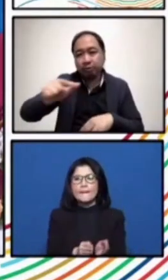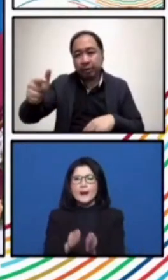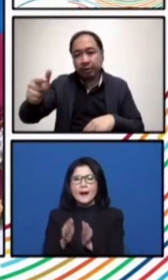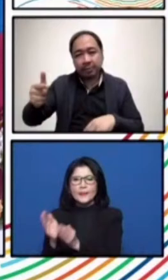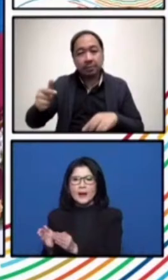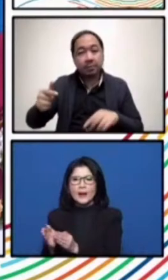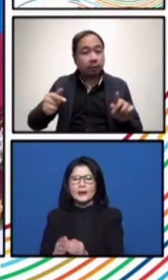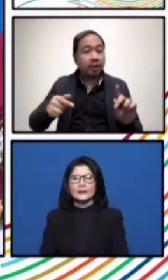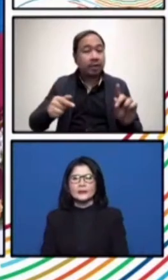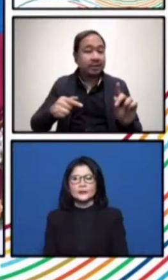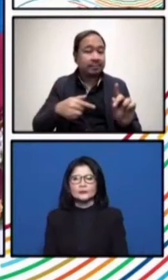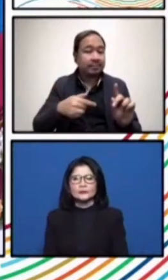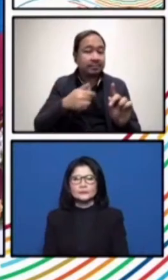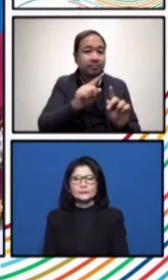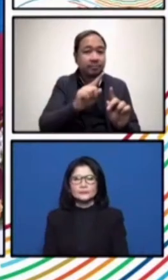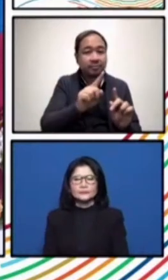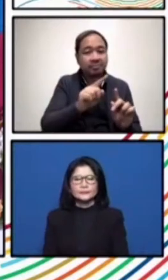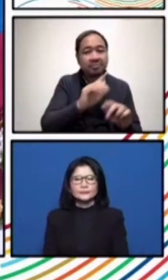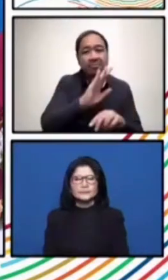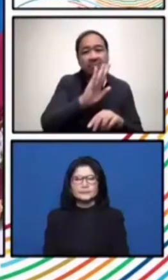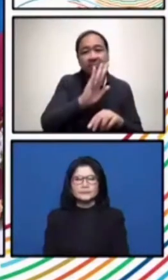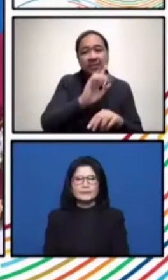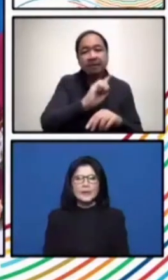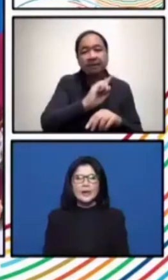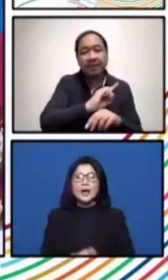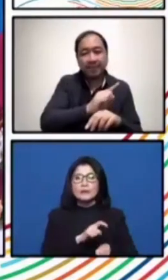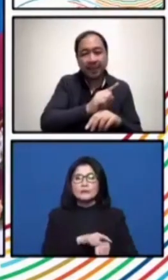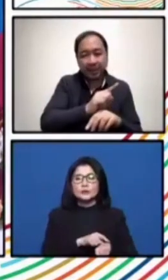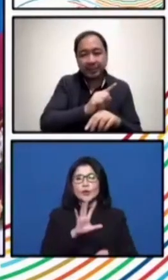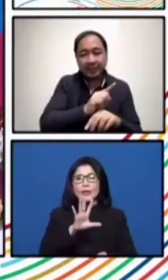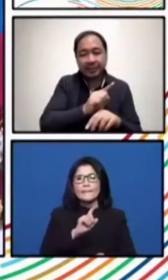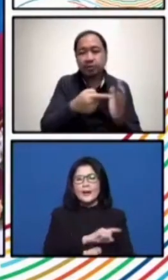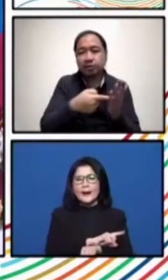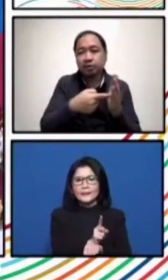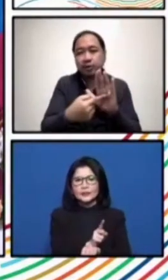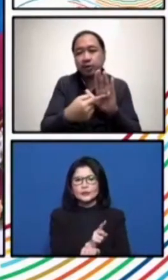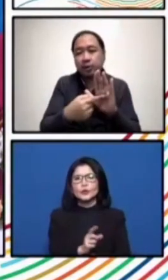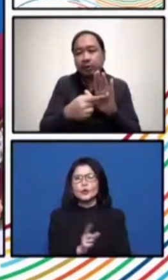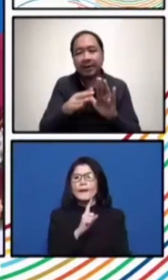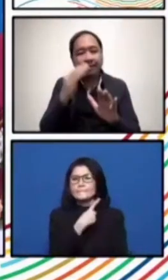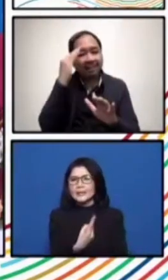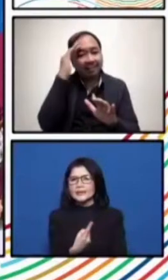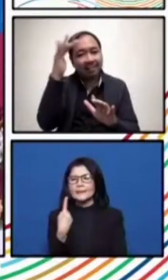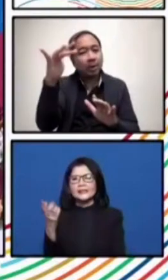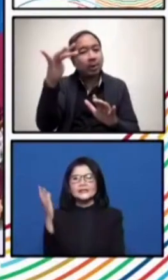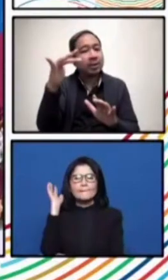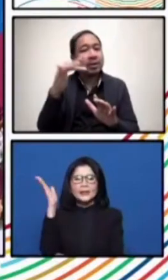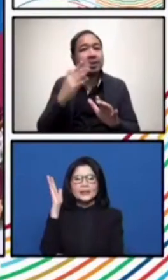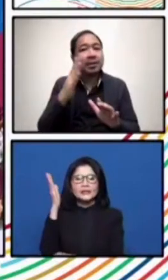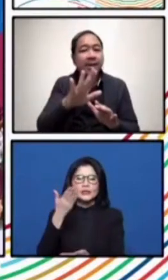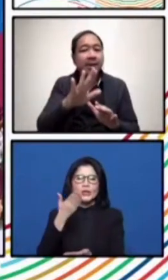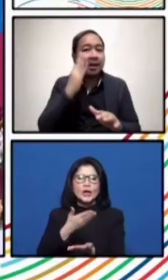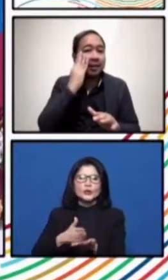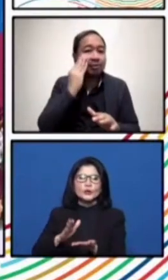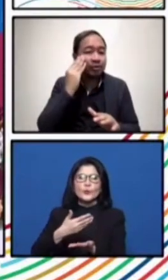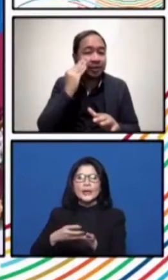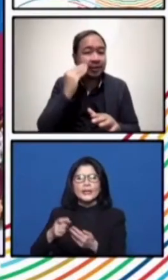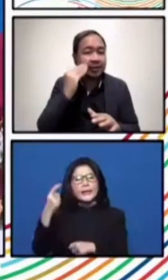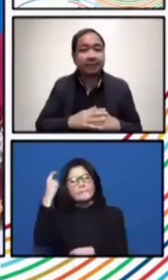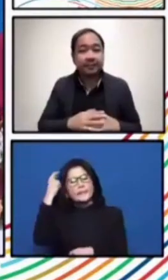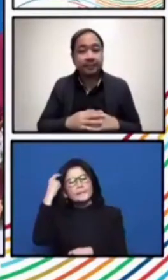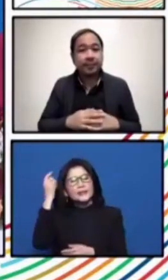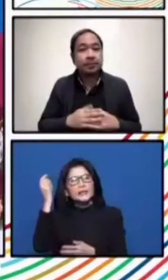round for each panel only five minutes to demonstrate the result and experiences without